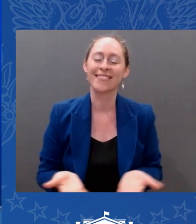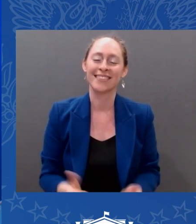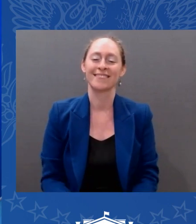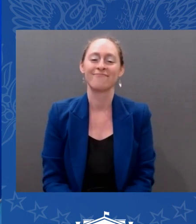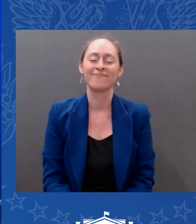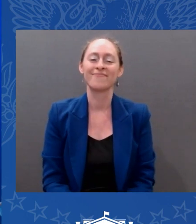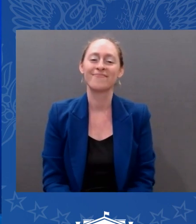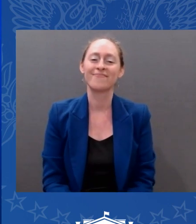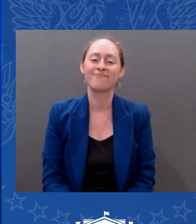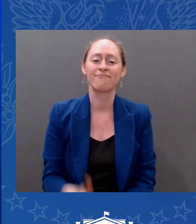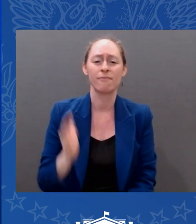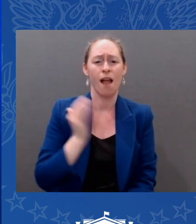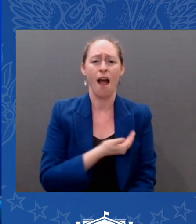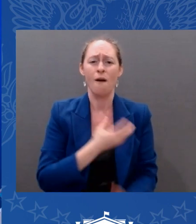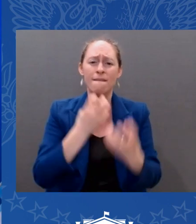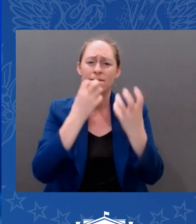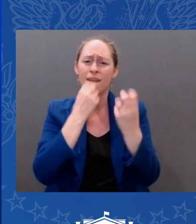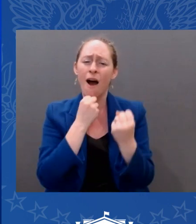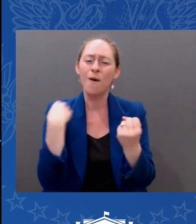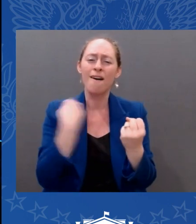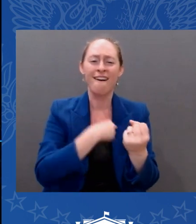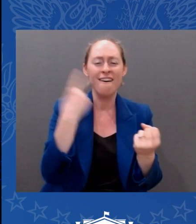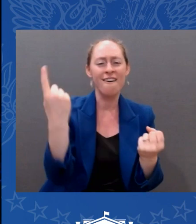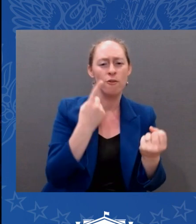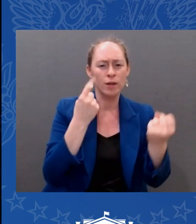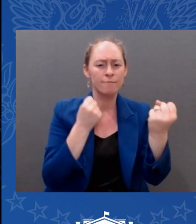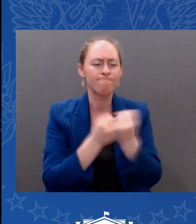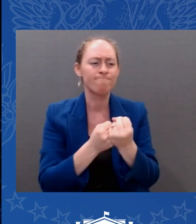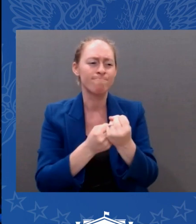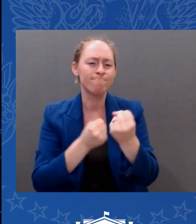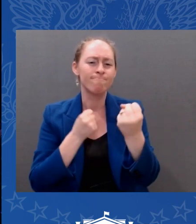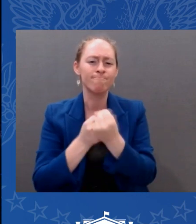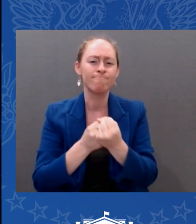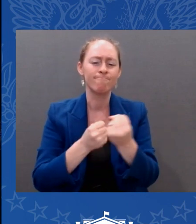the United States, Kamala Harris.